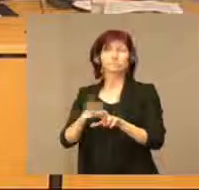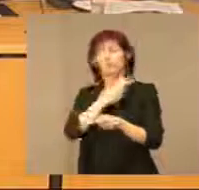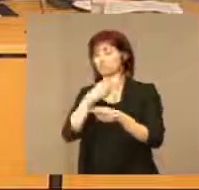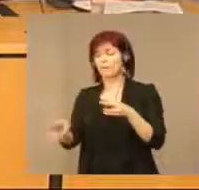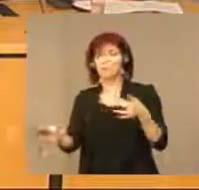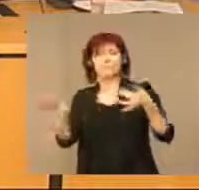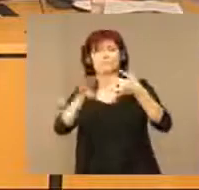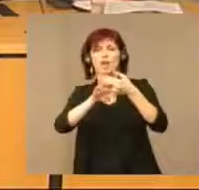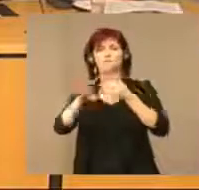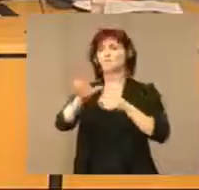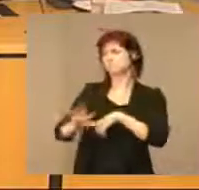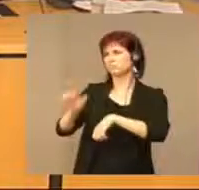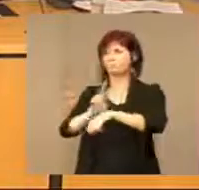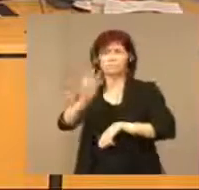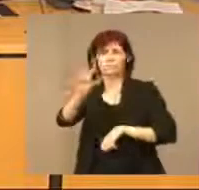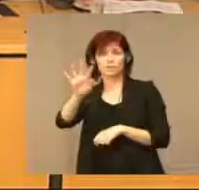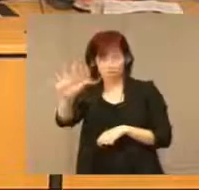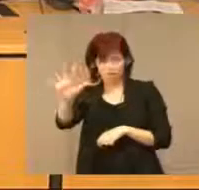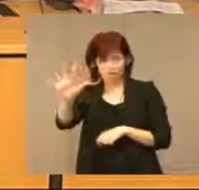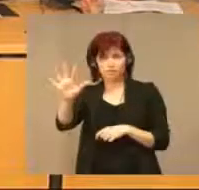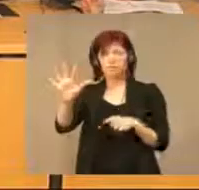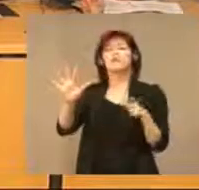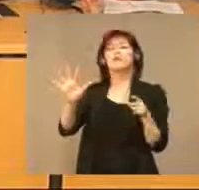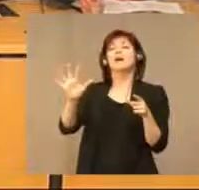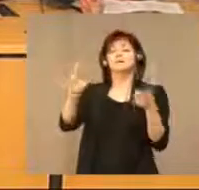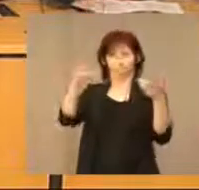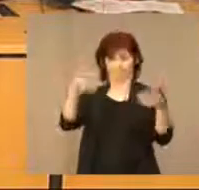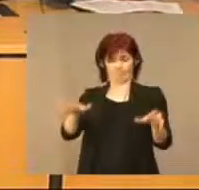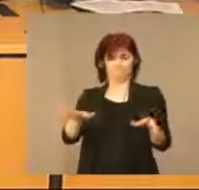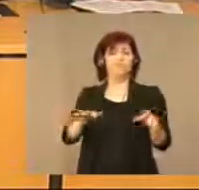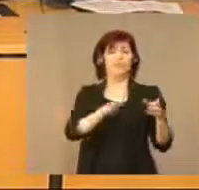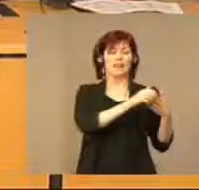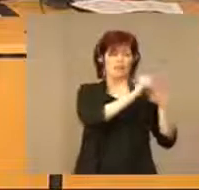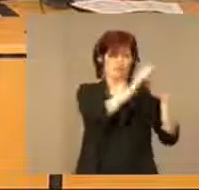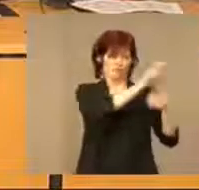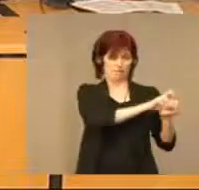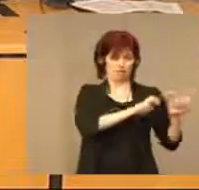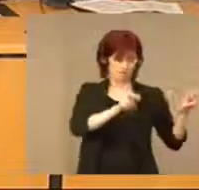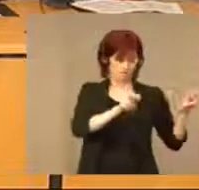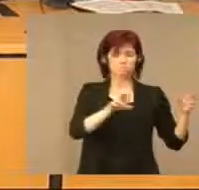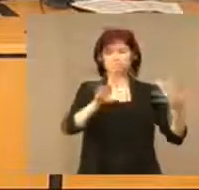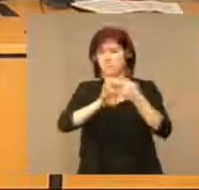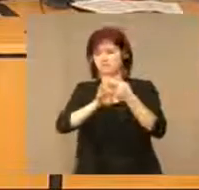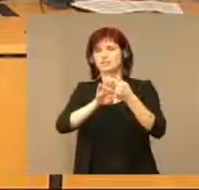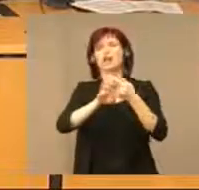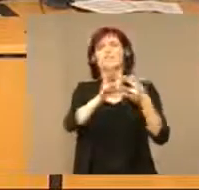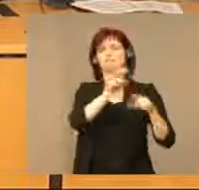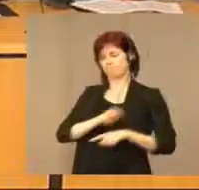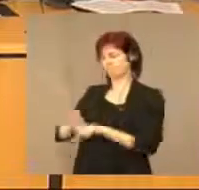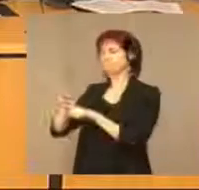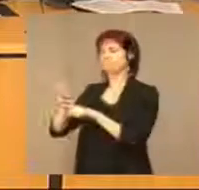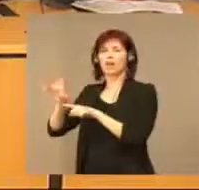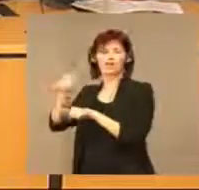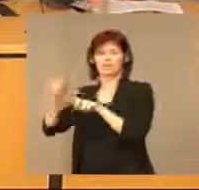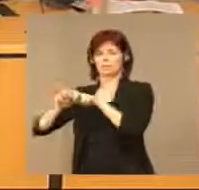at about 2:45 when we will transition from the leadership panel to the expert panel. So let us